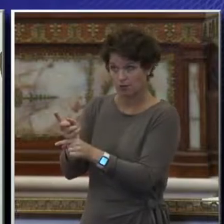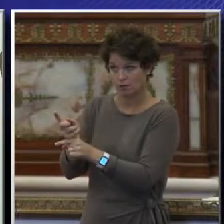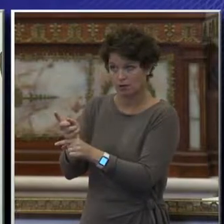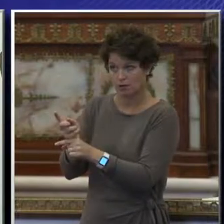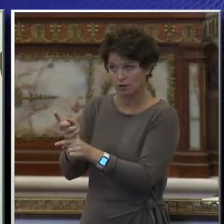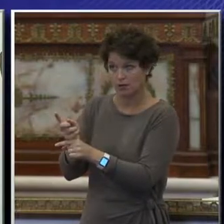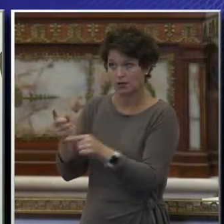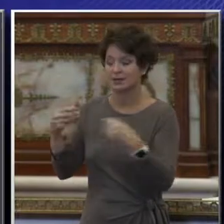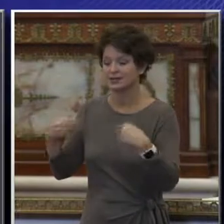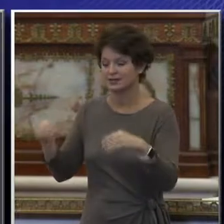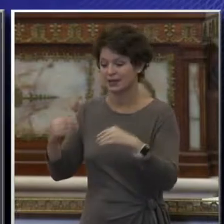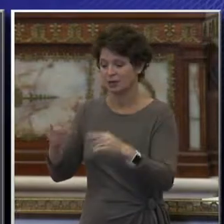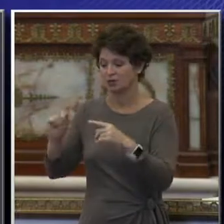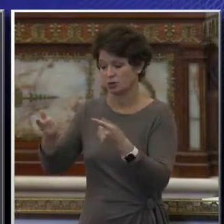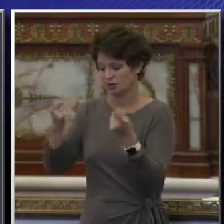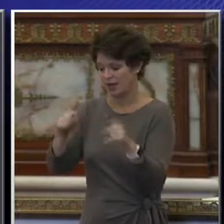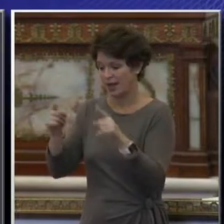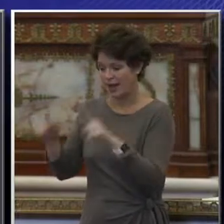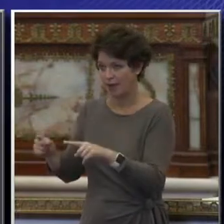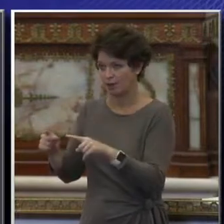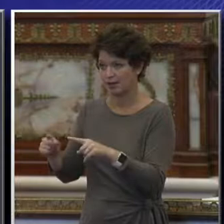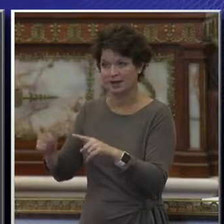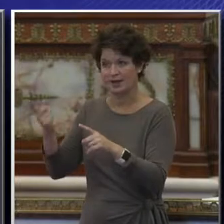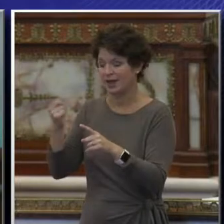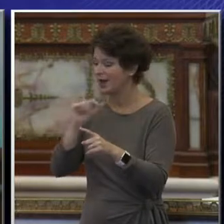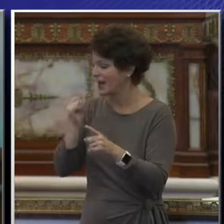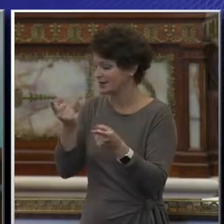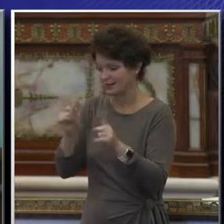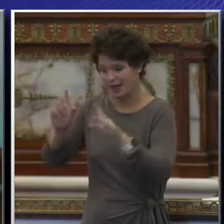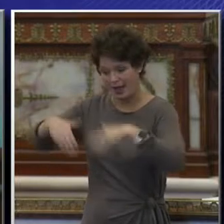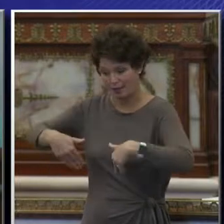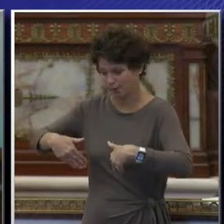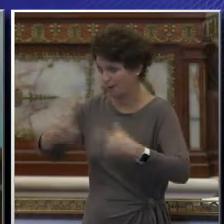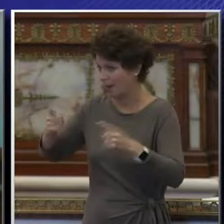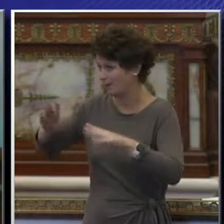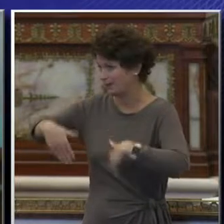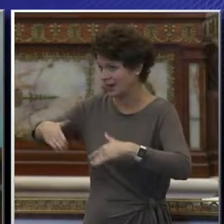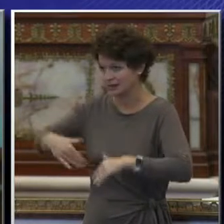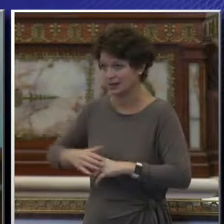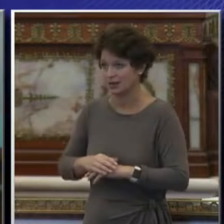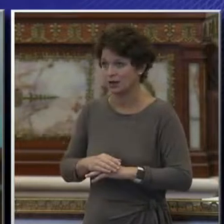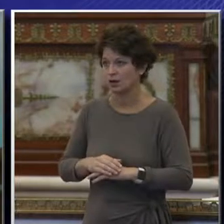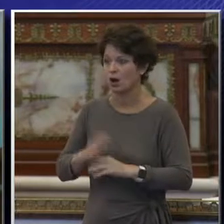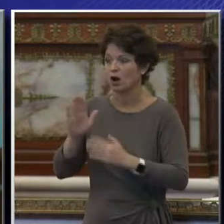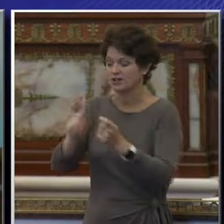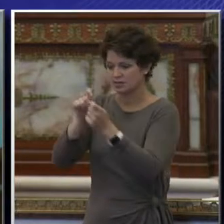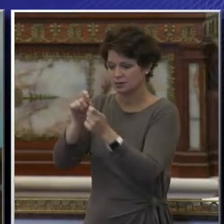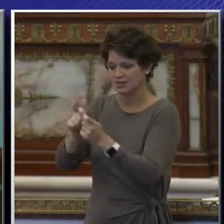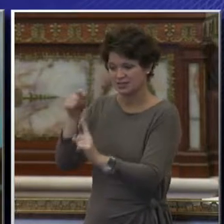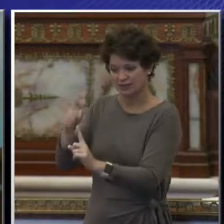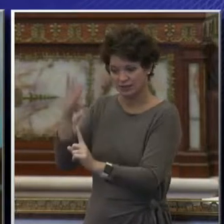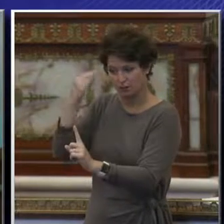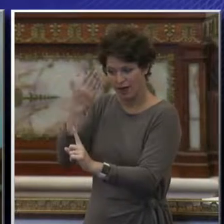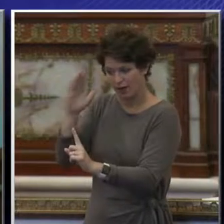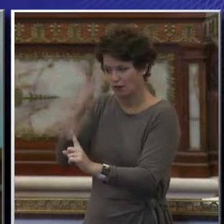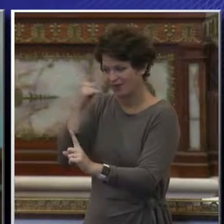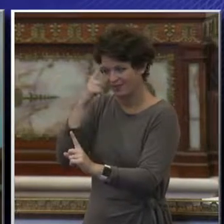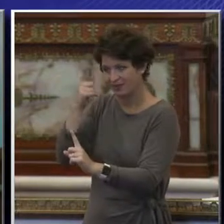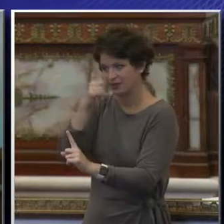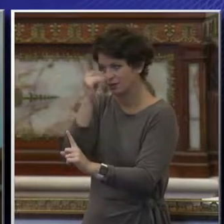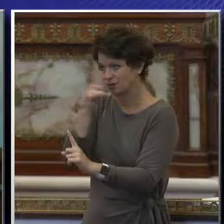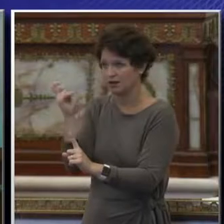There was a sale scheduled to occur. It hasn't occurred yet. I don't know all the specifics of that. I believe it's mostly due